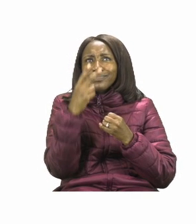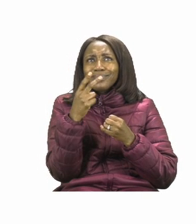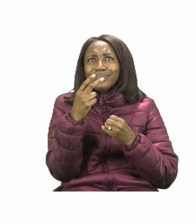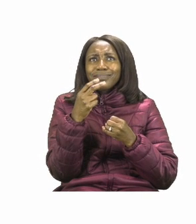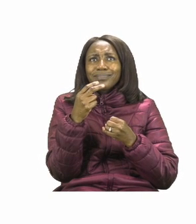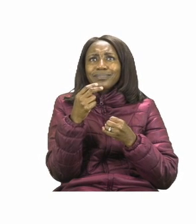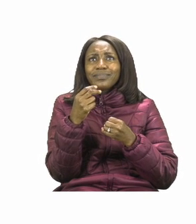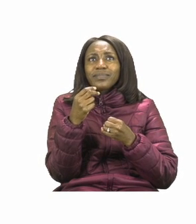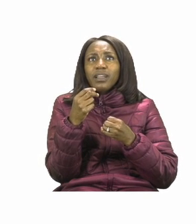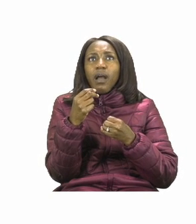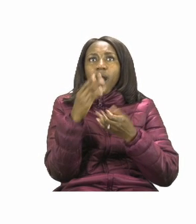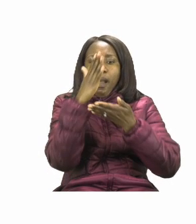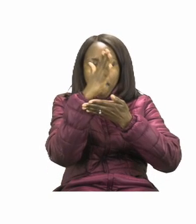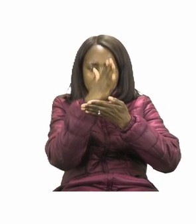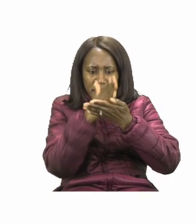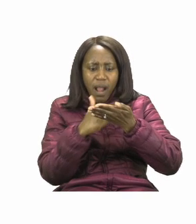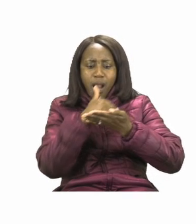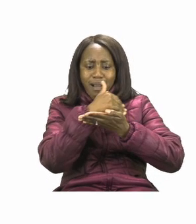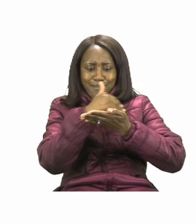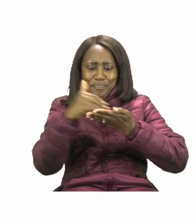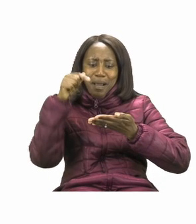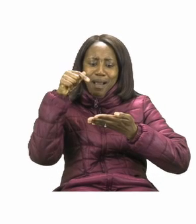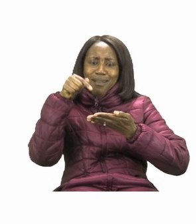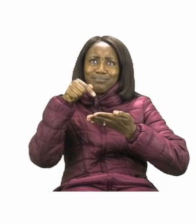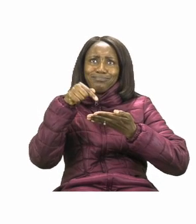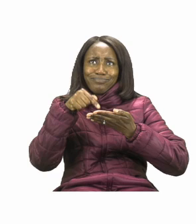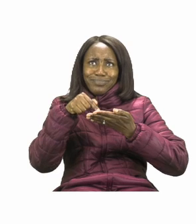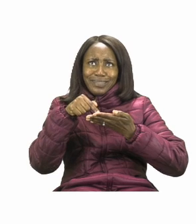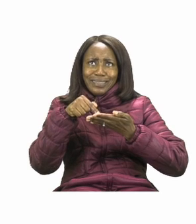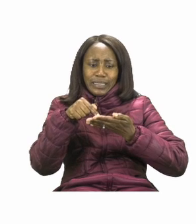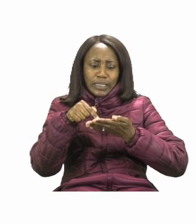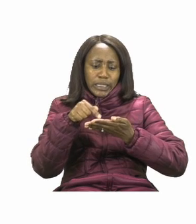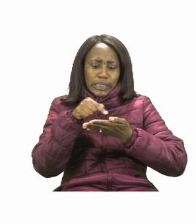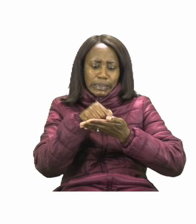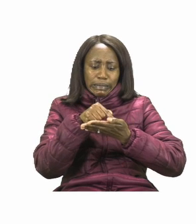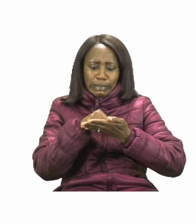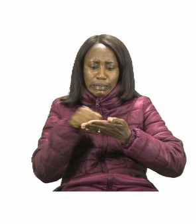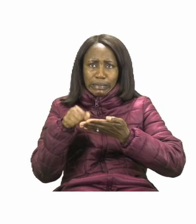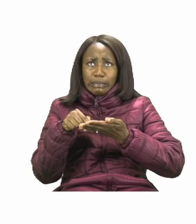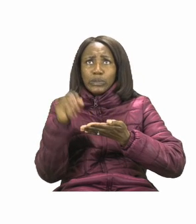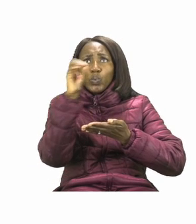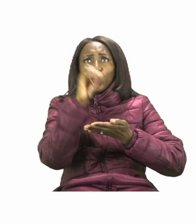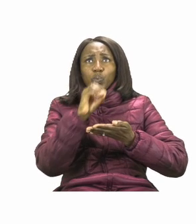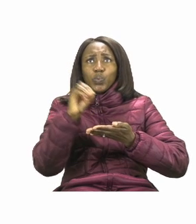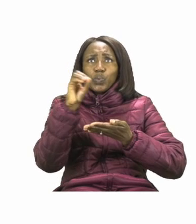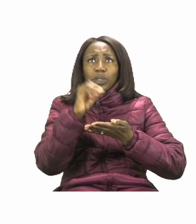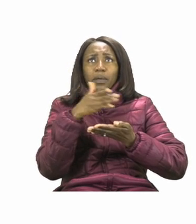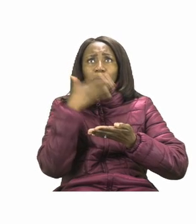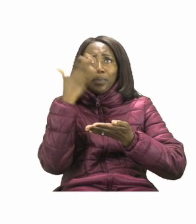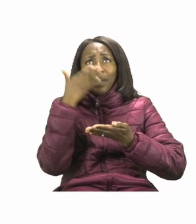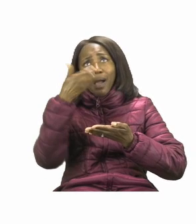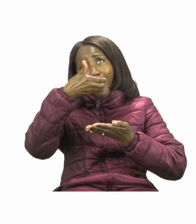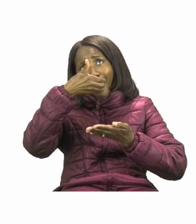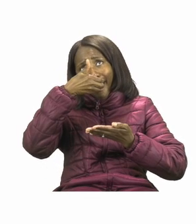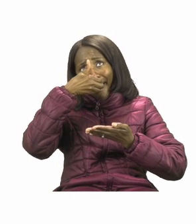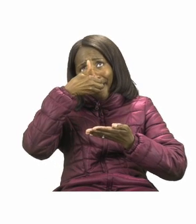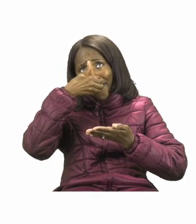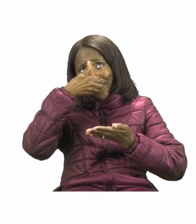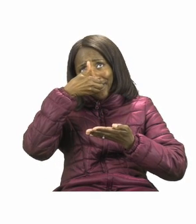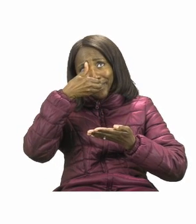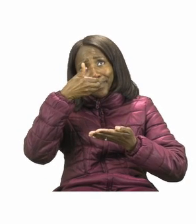one quarter of the pizza is left. So after eating one half,